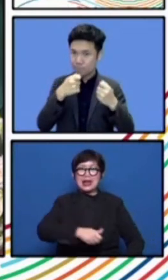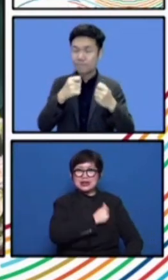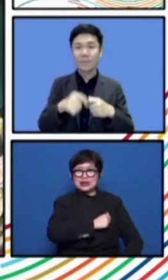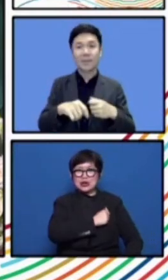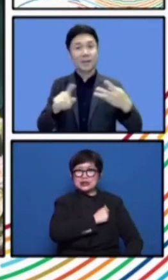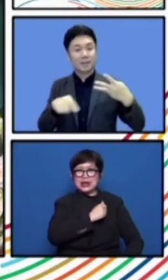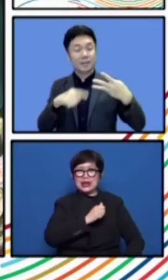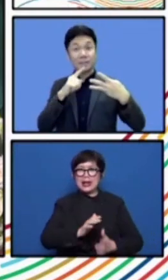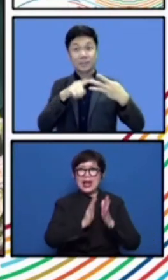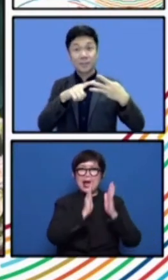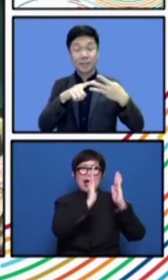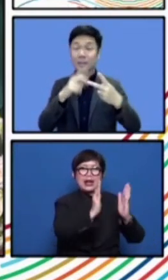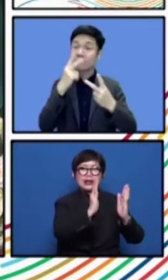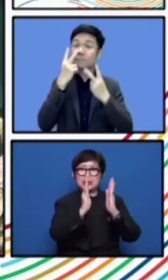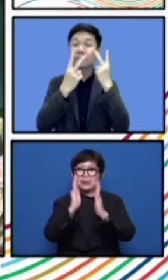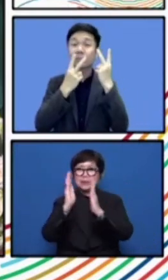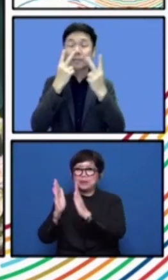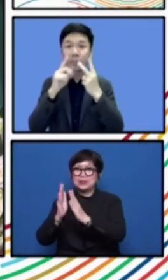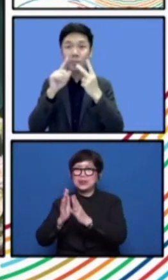the center of excellence